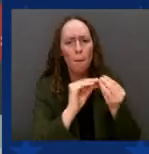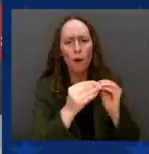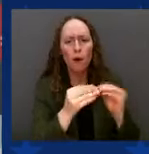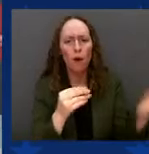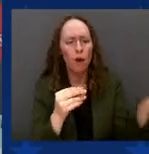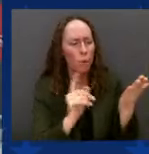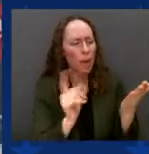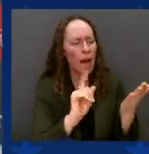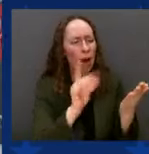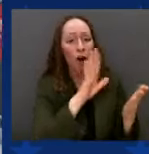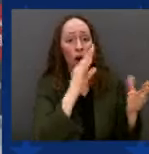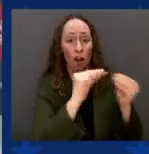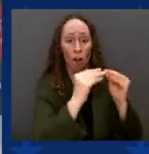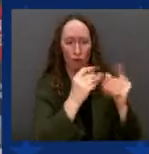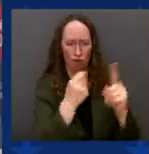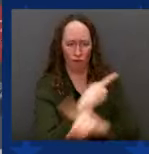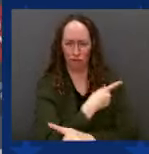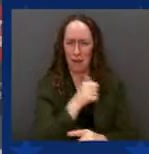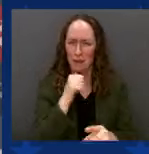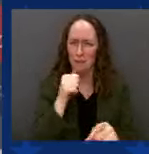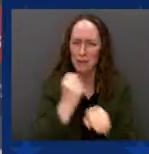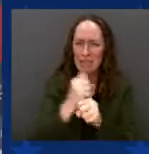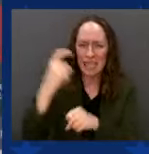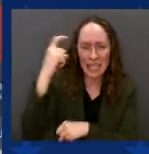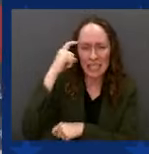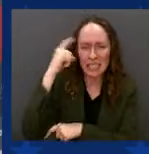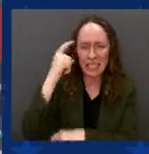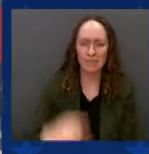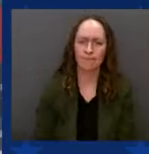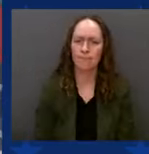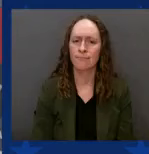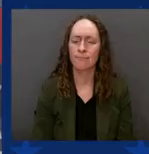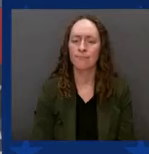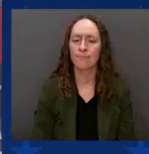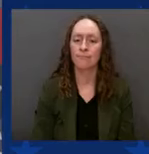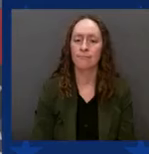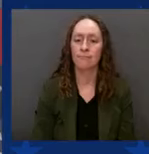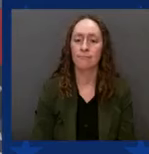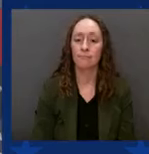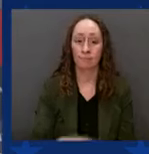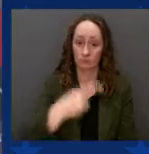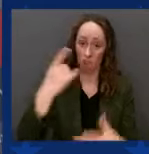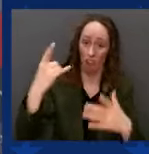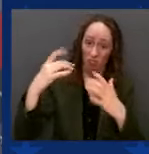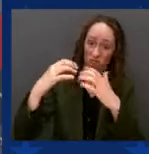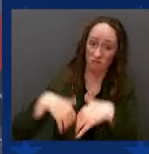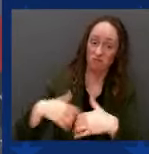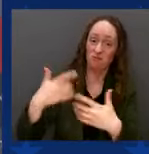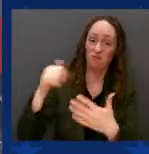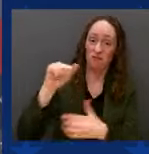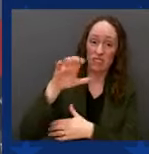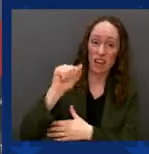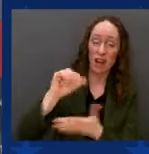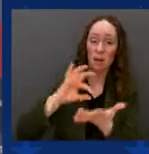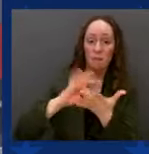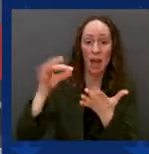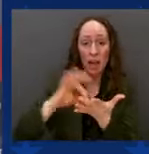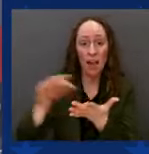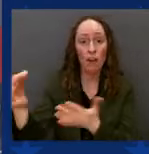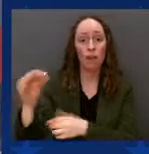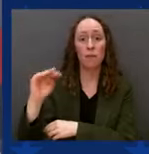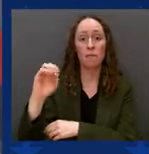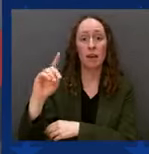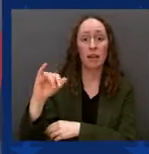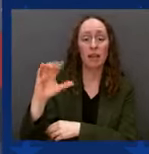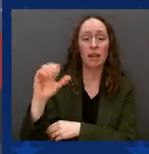in Congress try to repeal the Affordable Care Act, Social Security, Medicare, Medicaid, I'm not going to let them. Folks, we haven't